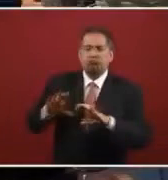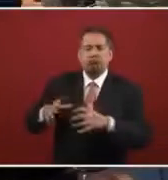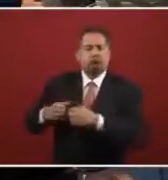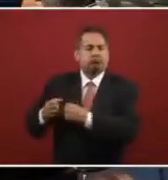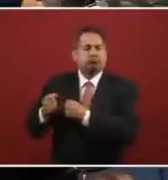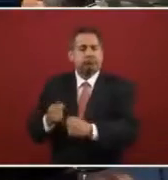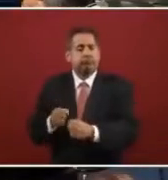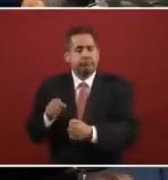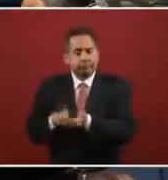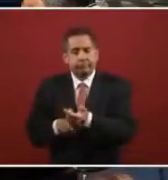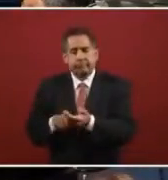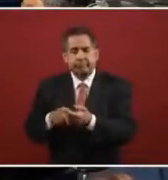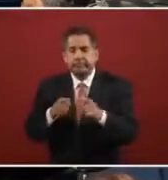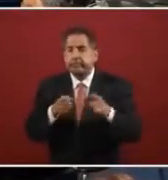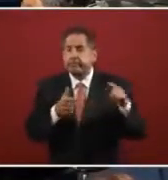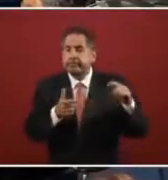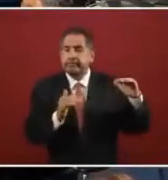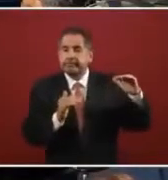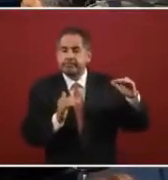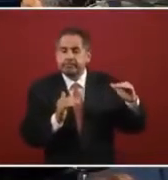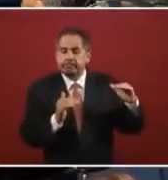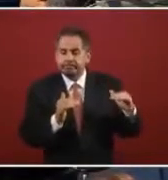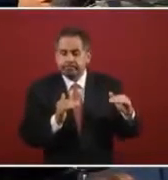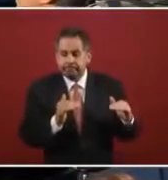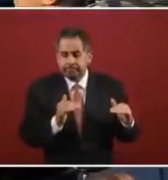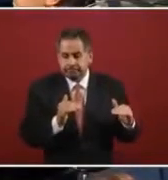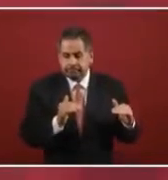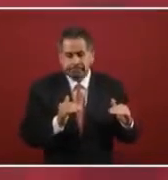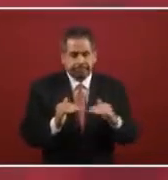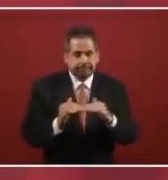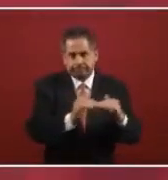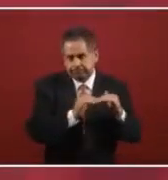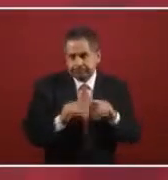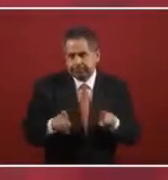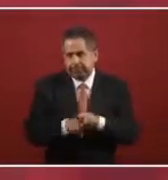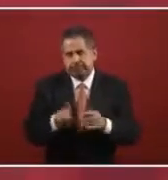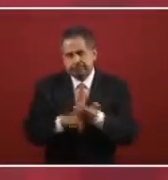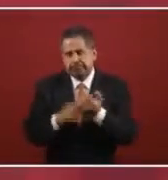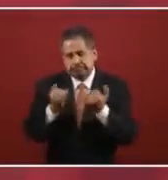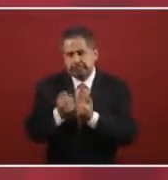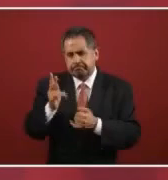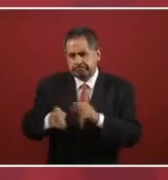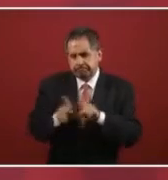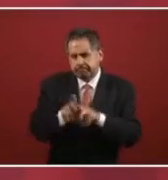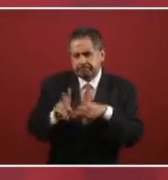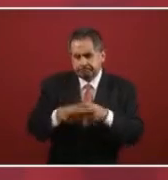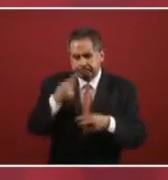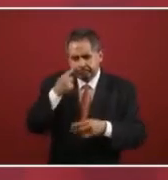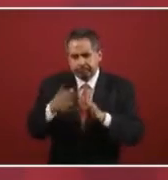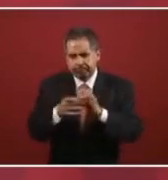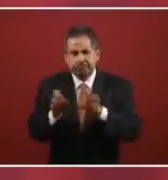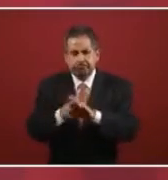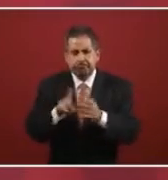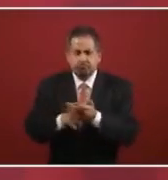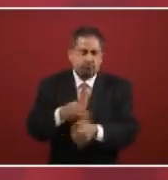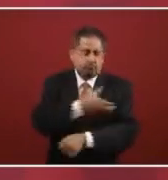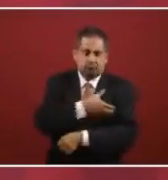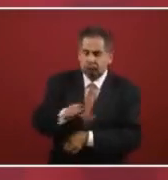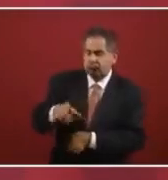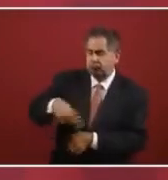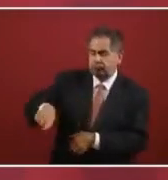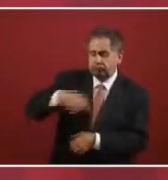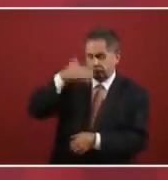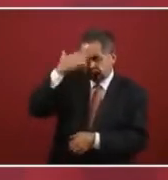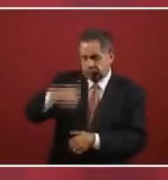va logrando and you will que los demás gain that the competidores competitors ajusten sus will have to precios. adjust Es lo their que estamos prices. buscando a That's what través we're trying to del do, empoderamiento del to